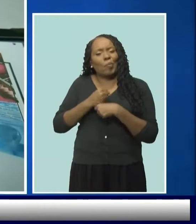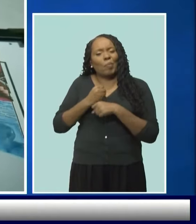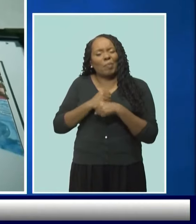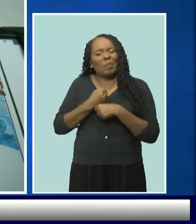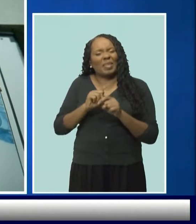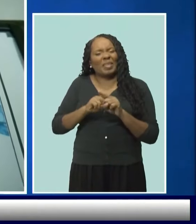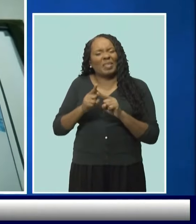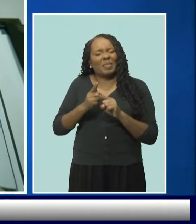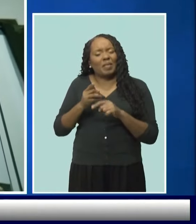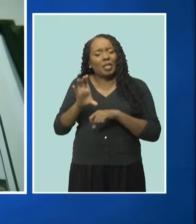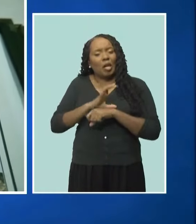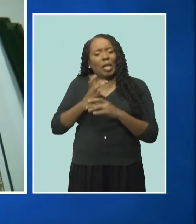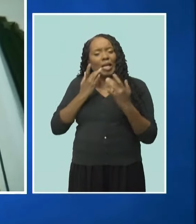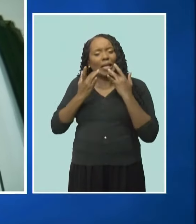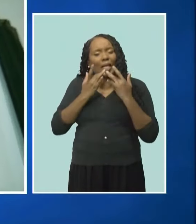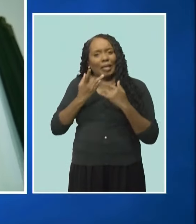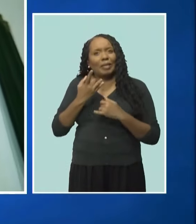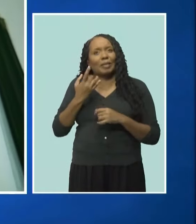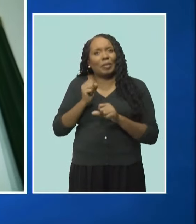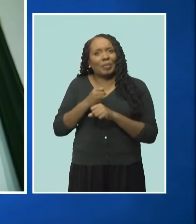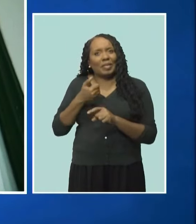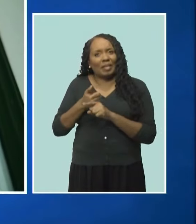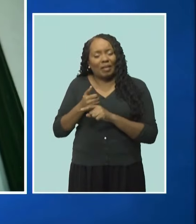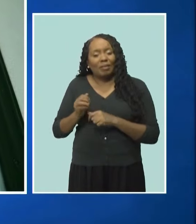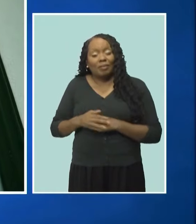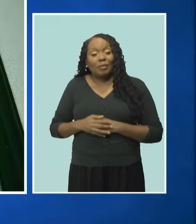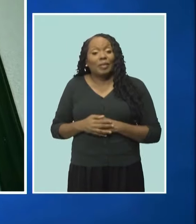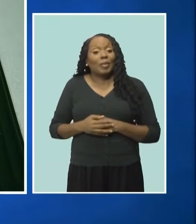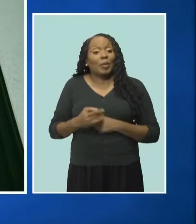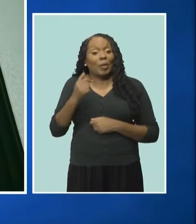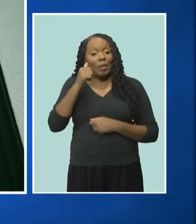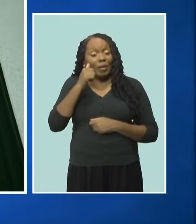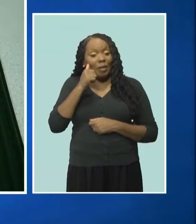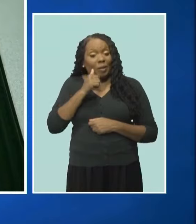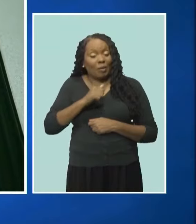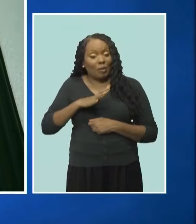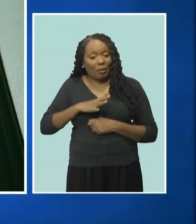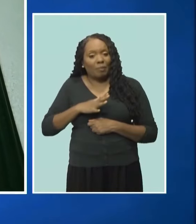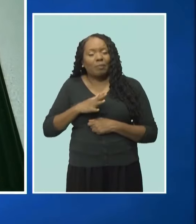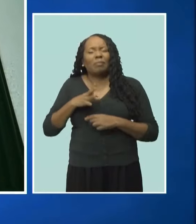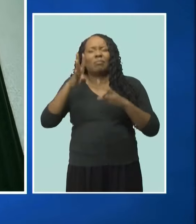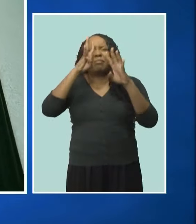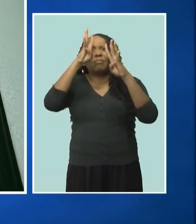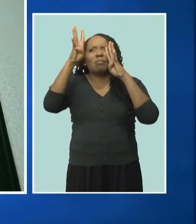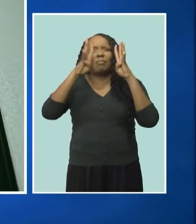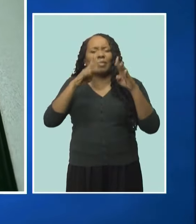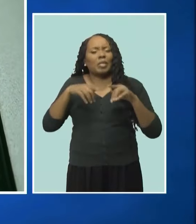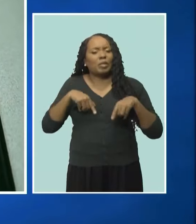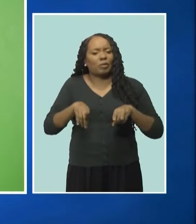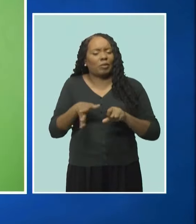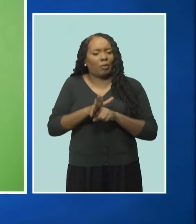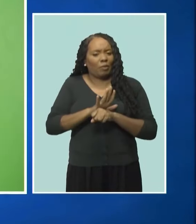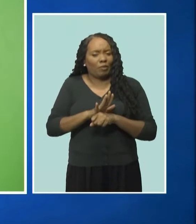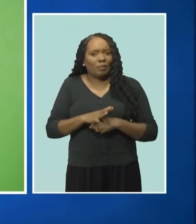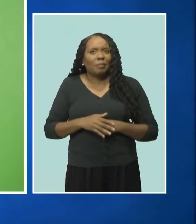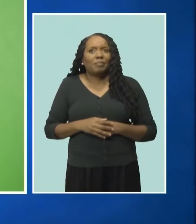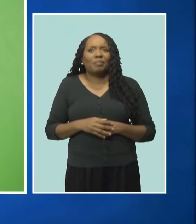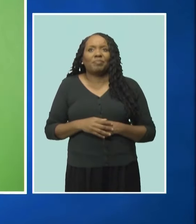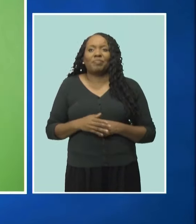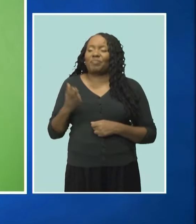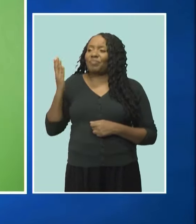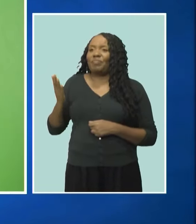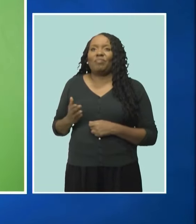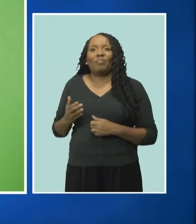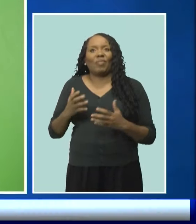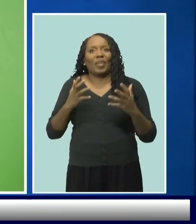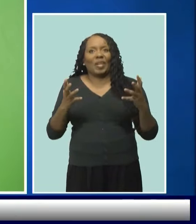make themselves. That describes Sharika Lord, who said she developed the idea after the start of the pandemic. I wanted to bring something new to